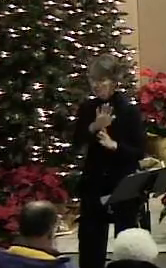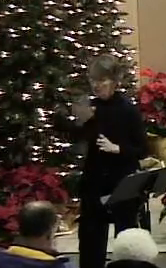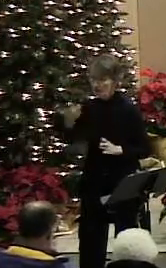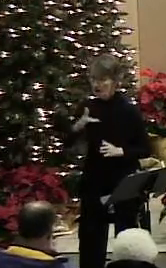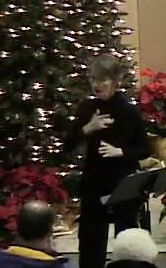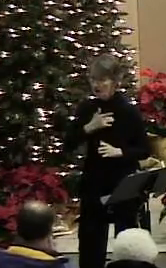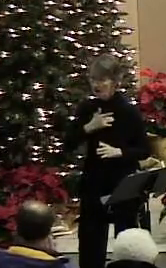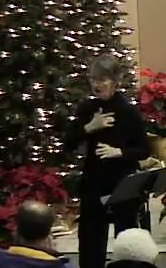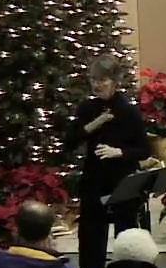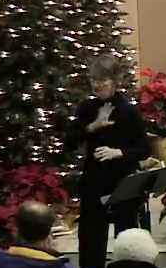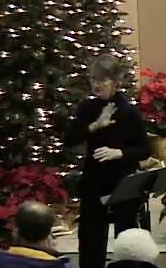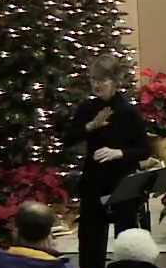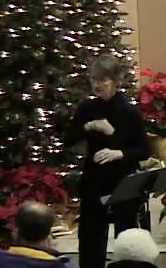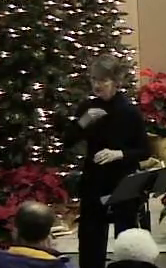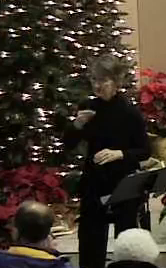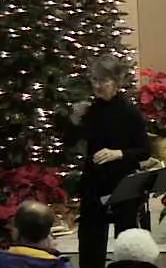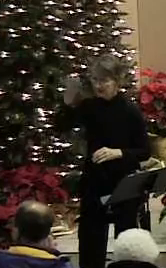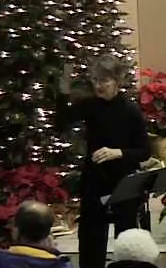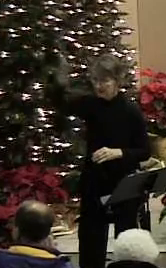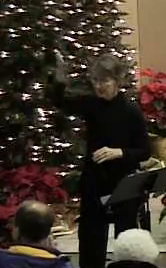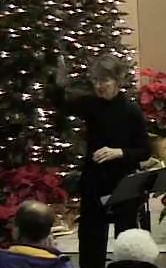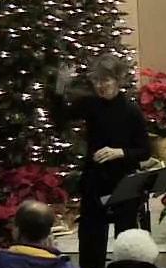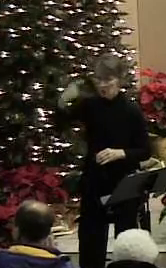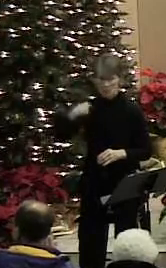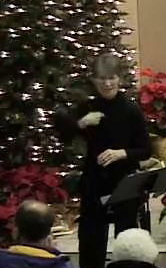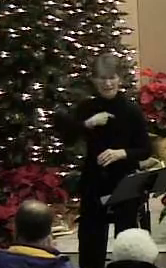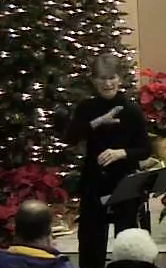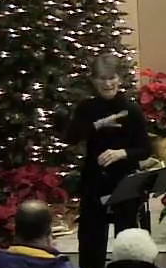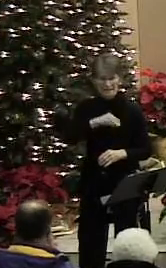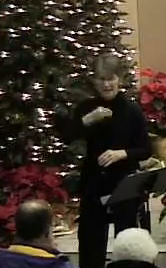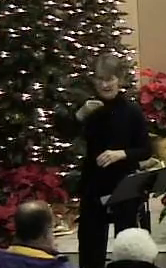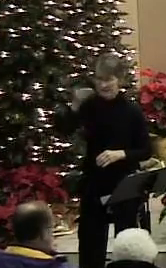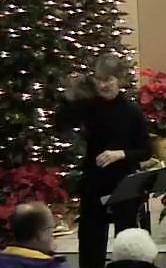Lift up your heart.